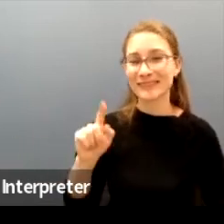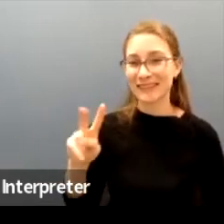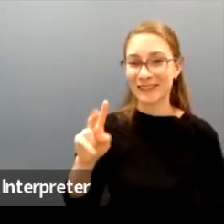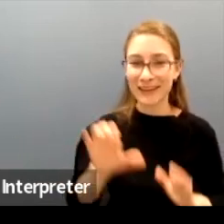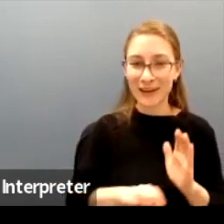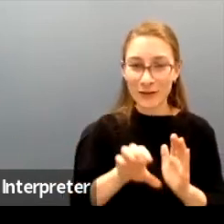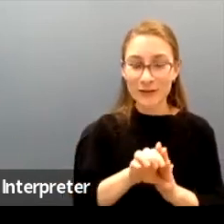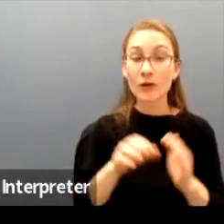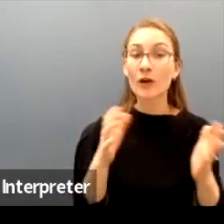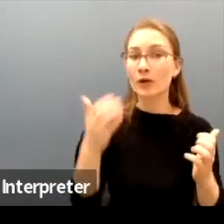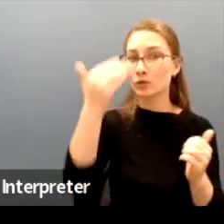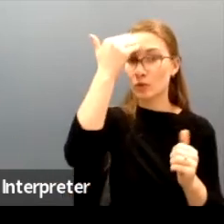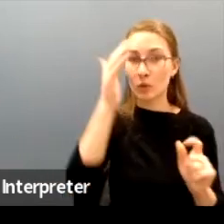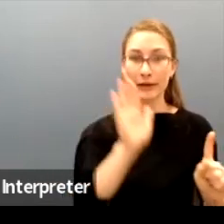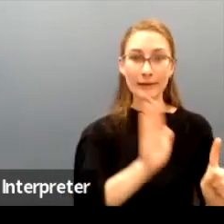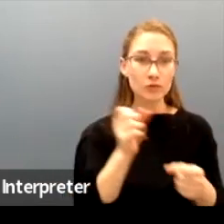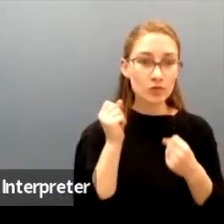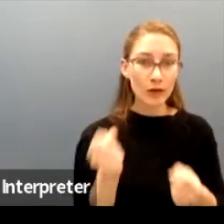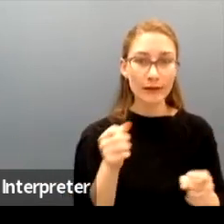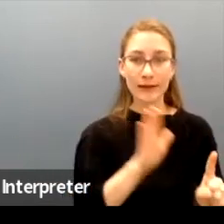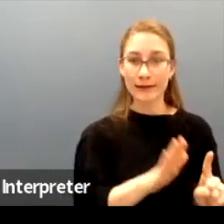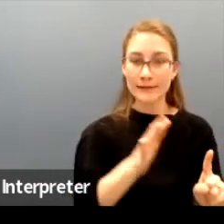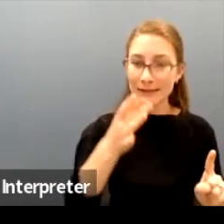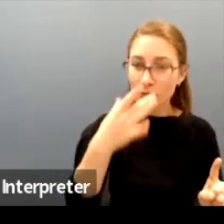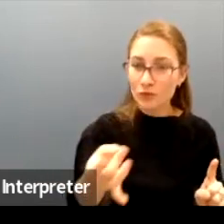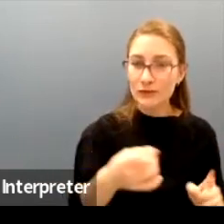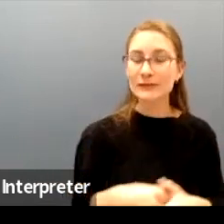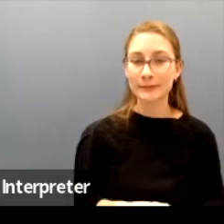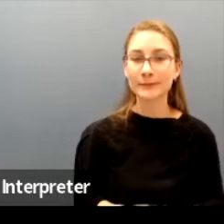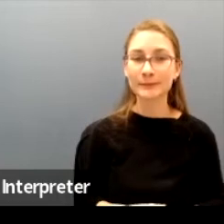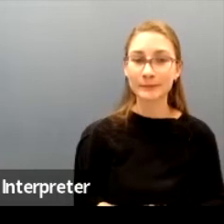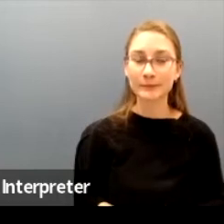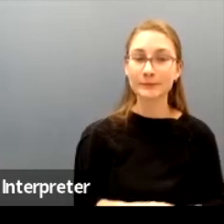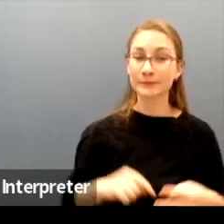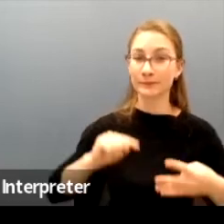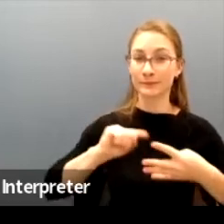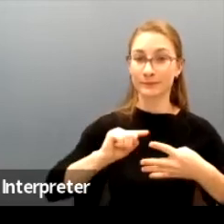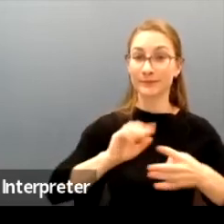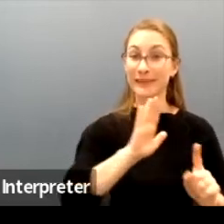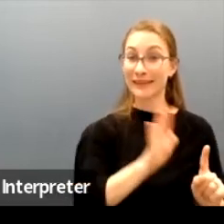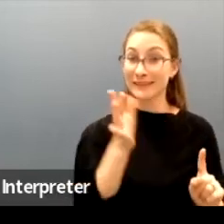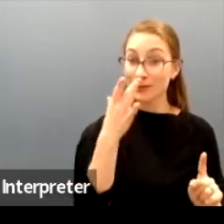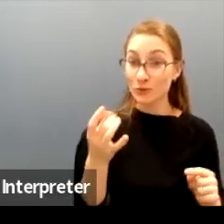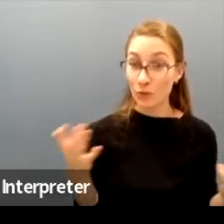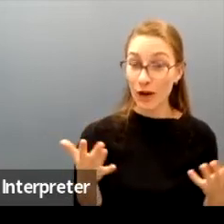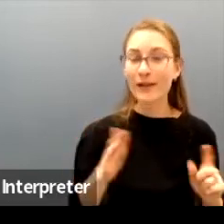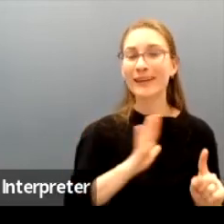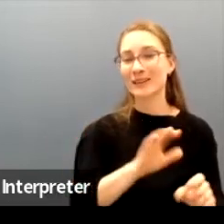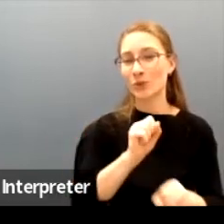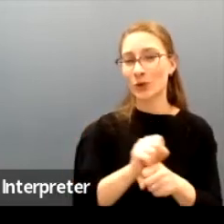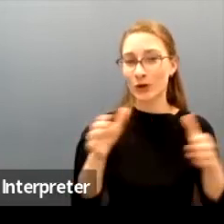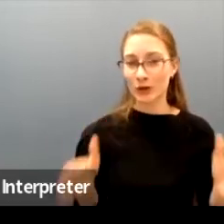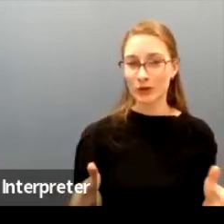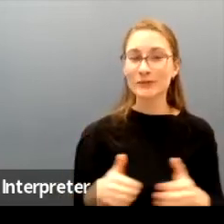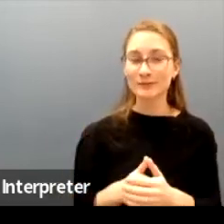figure out, again, what are Michael's strengths and interests, his interests. His interests are his Dunder Mifflin employees. He loves his